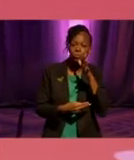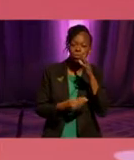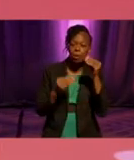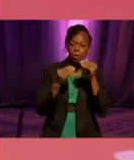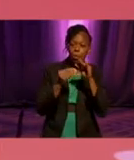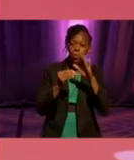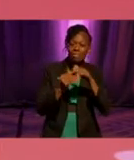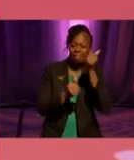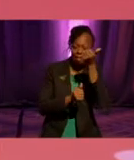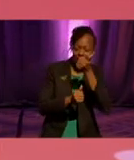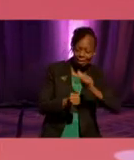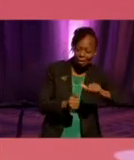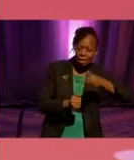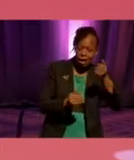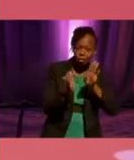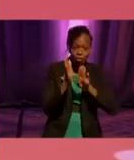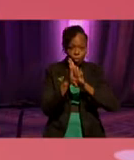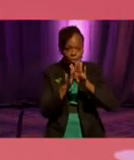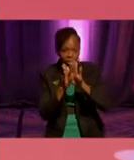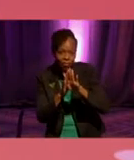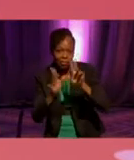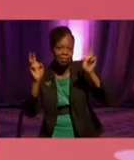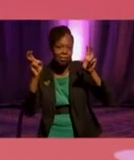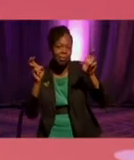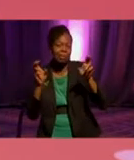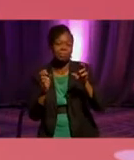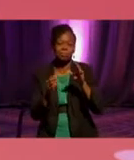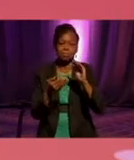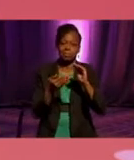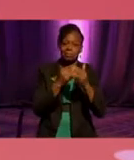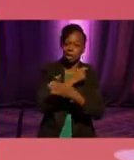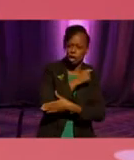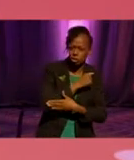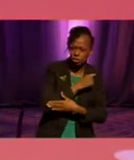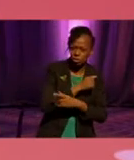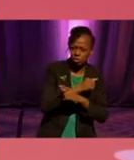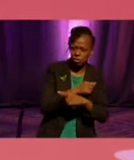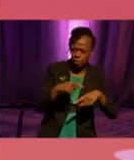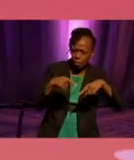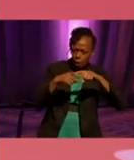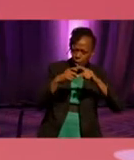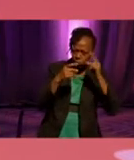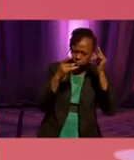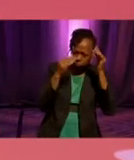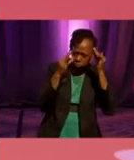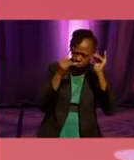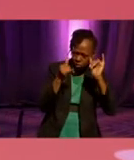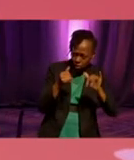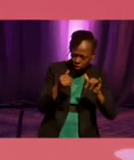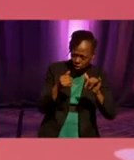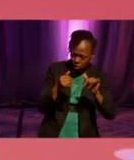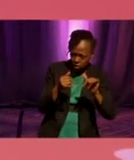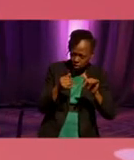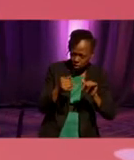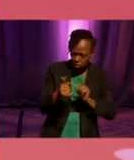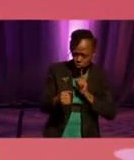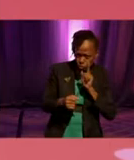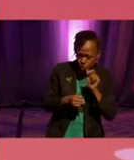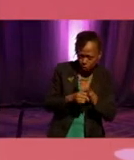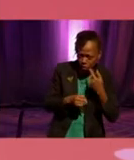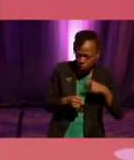more than any other developed country in the world. Think about that for a minute. Aren't we the richest country in the